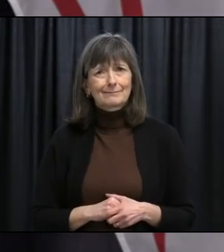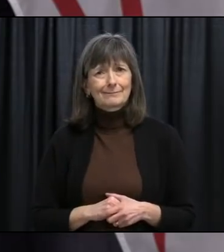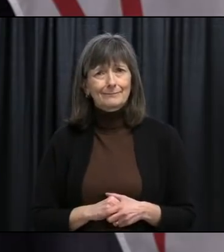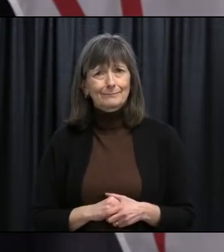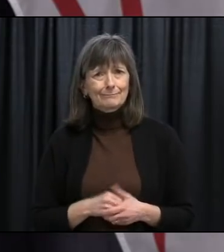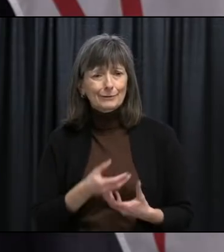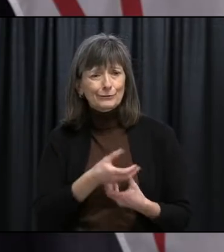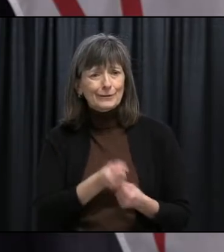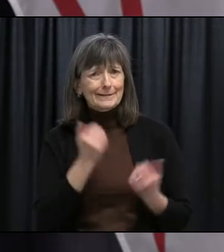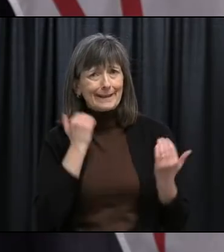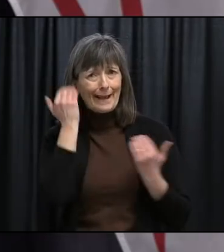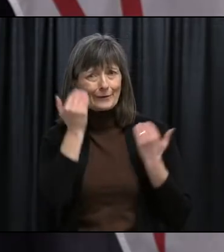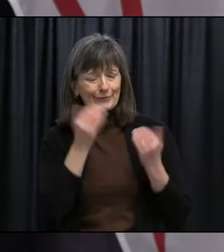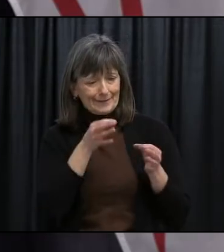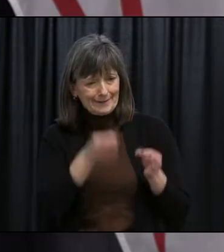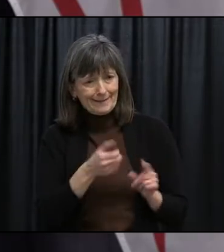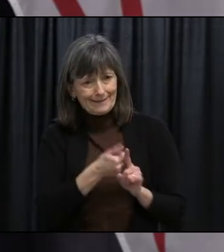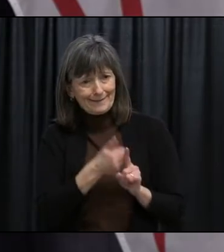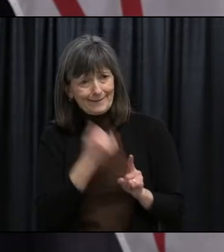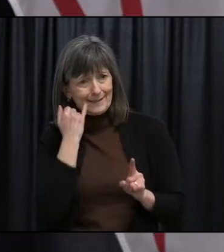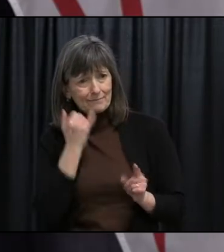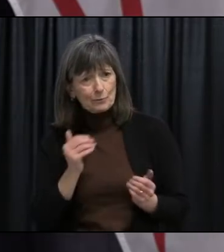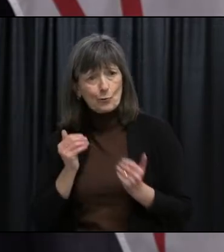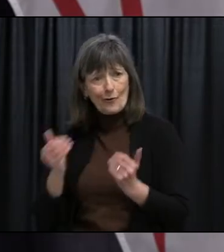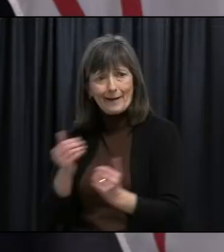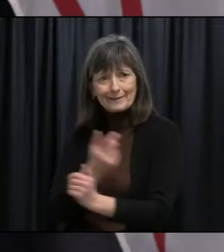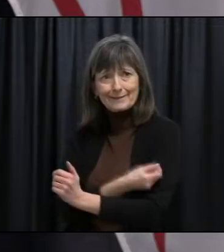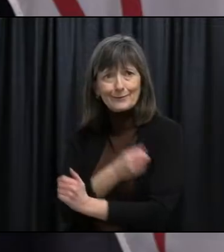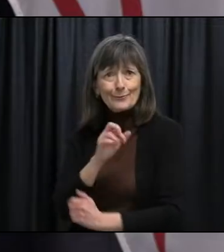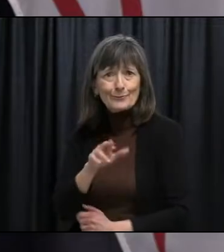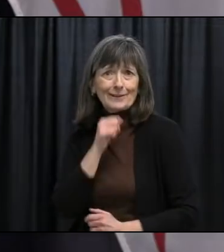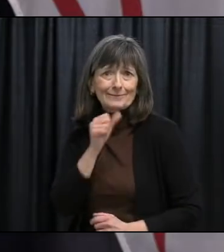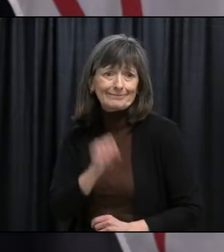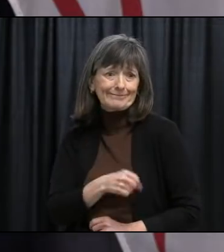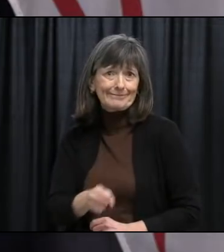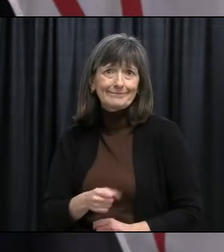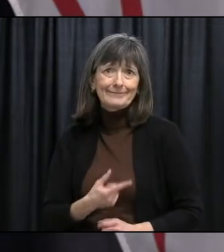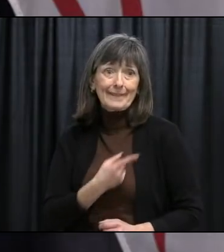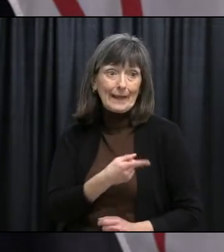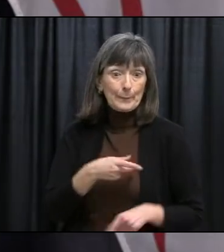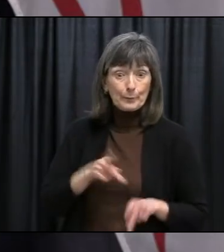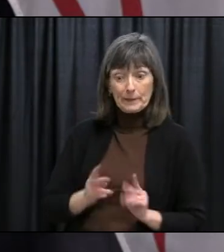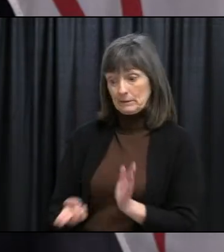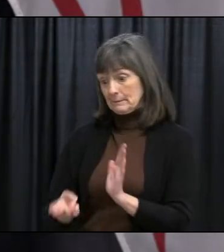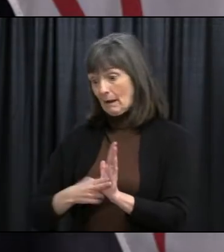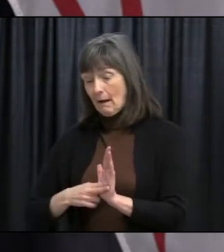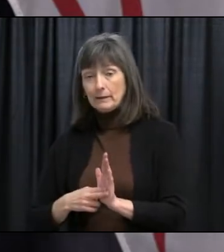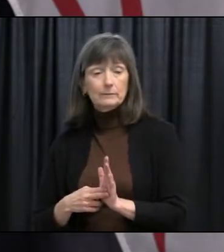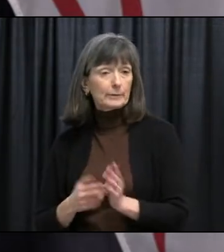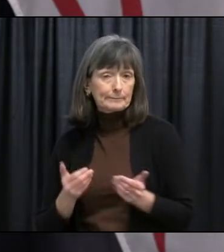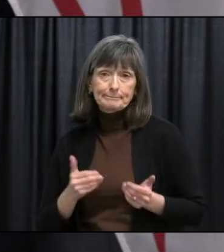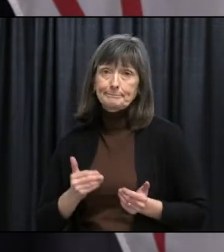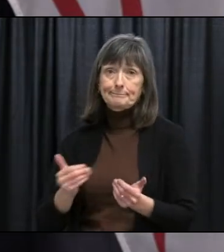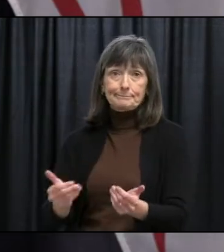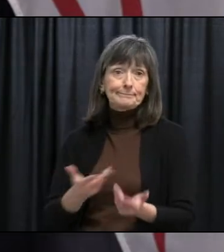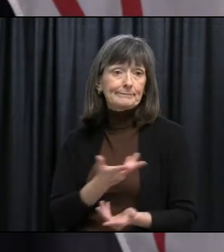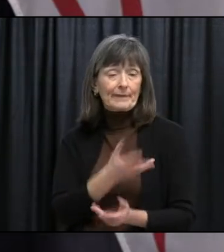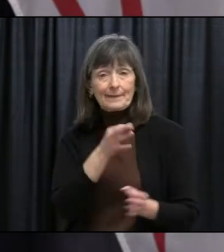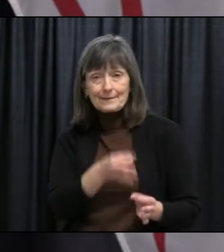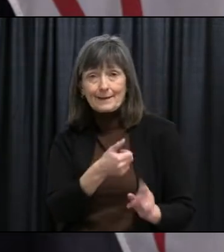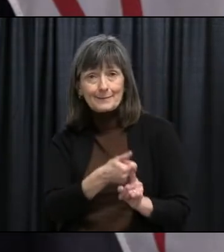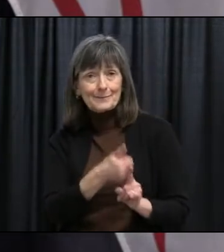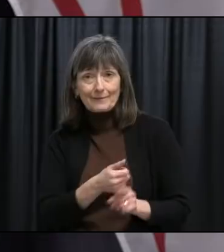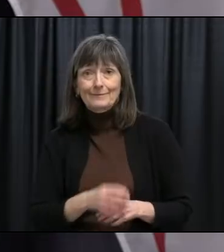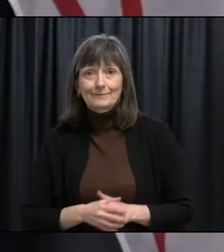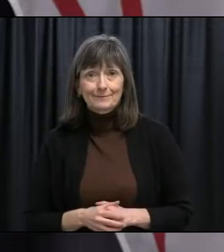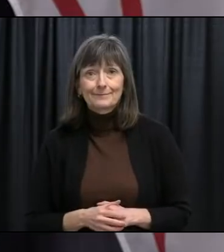be trusted to make that decision, and to when they consent to getting a vaccine, they consent that they have that